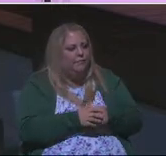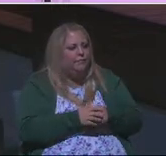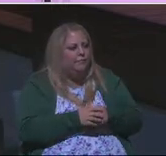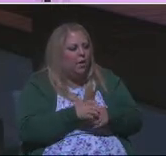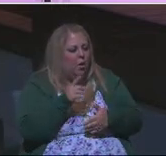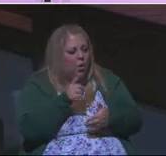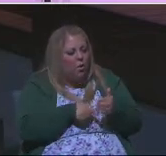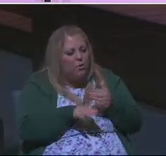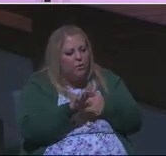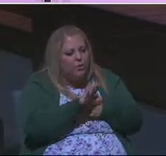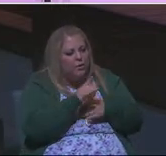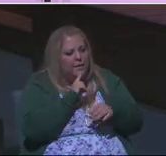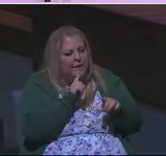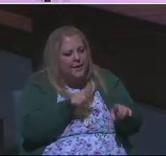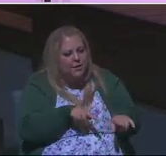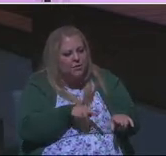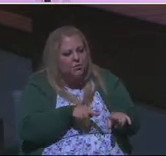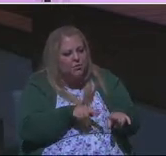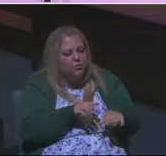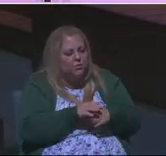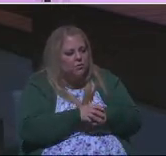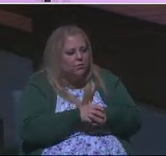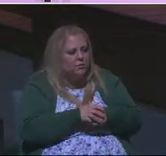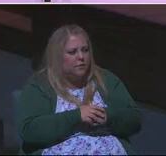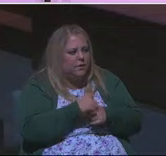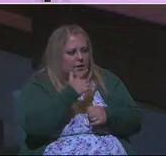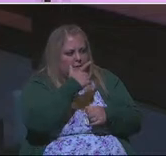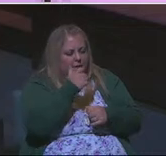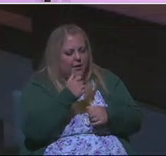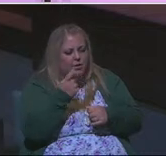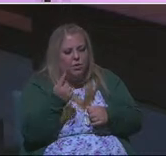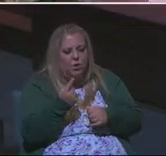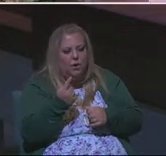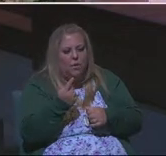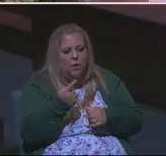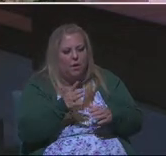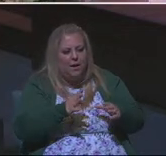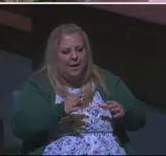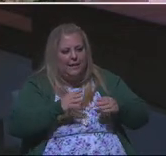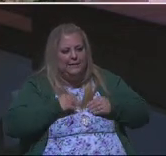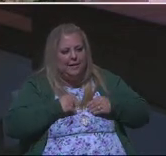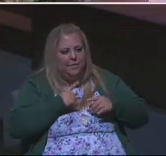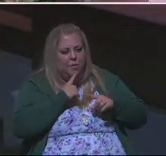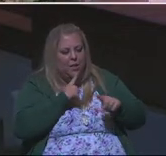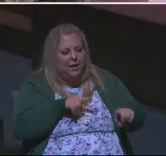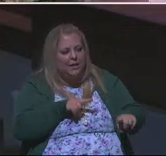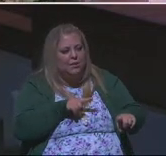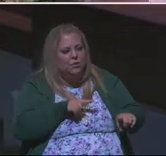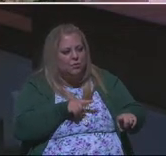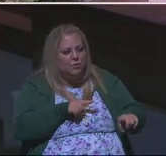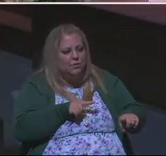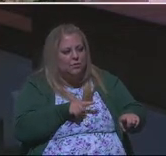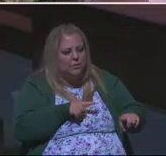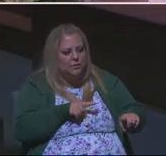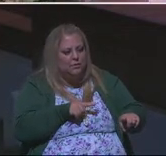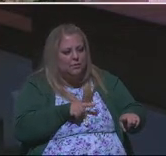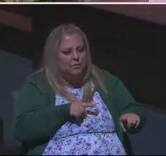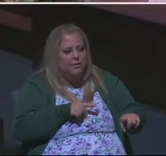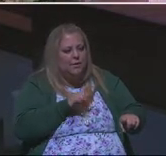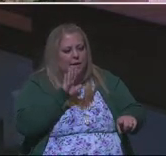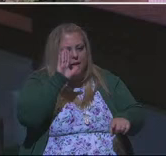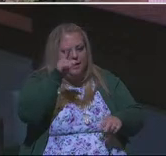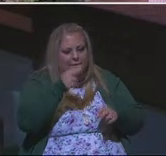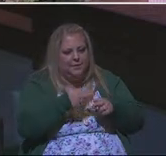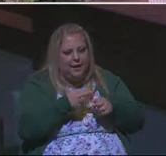What would your answer be? Because there's only one acceptable answer. His name is